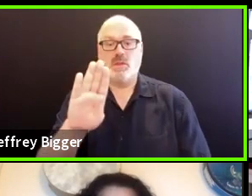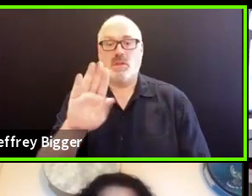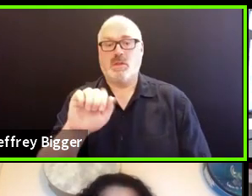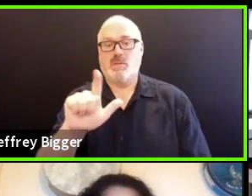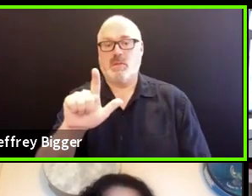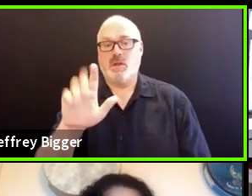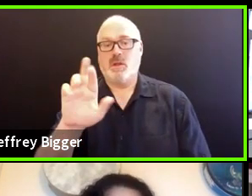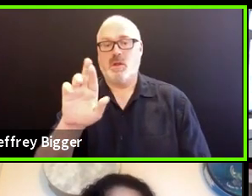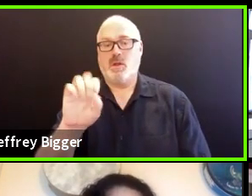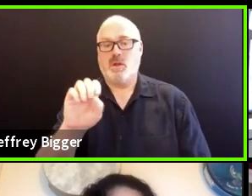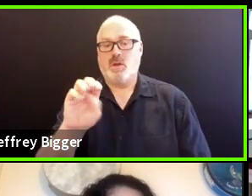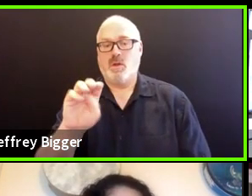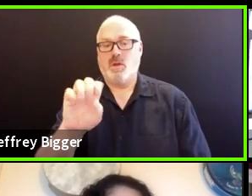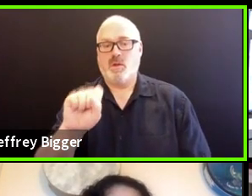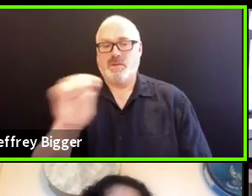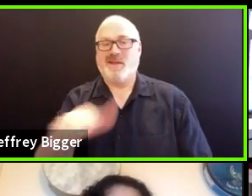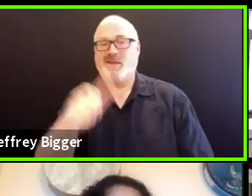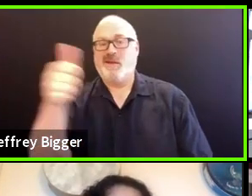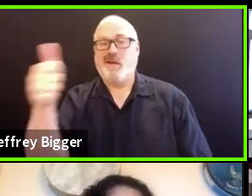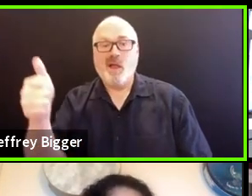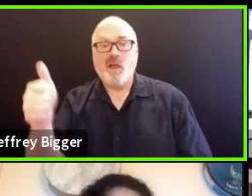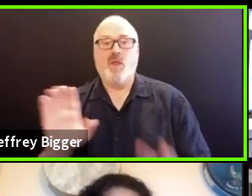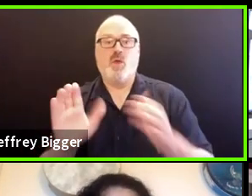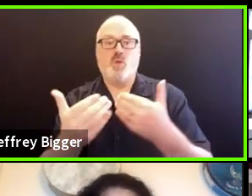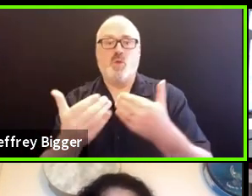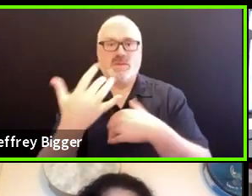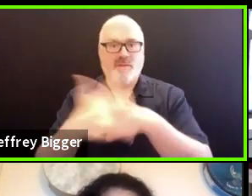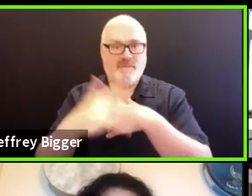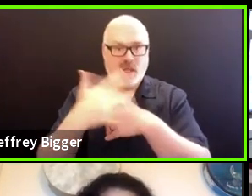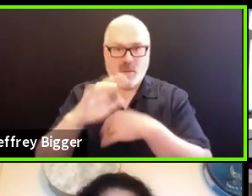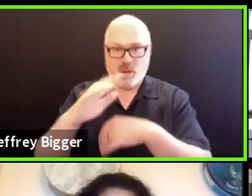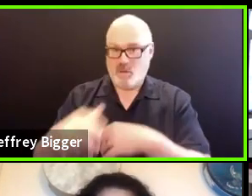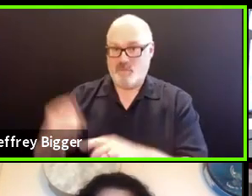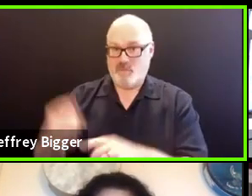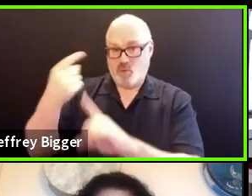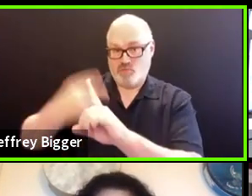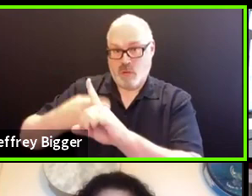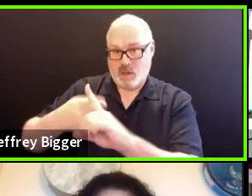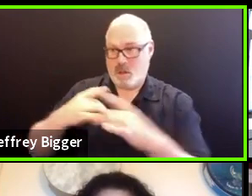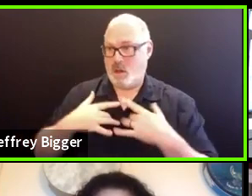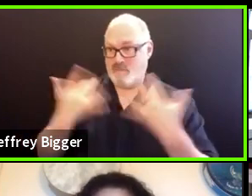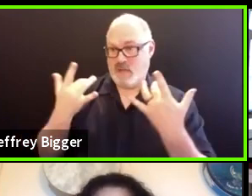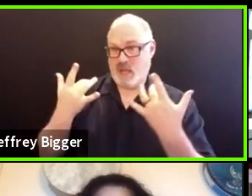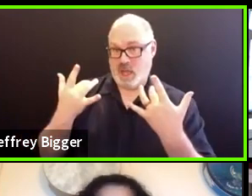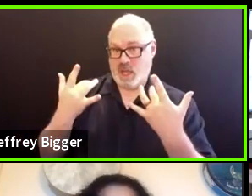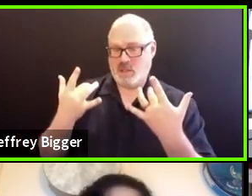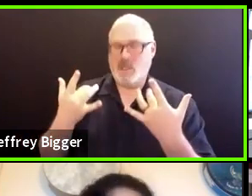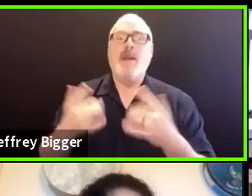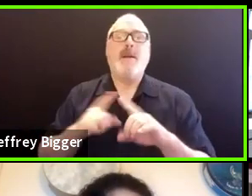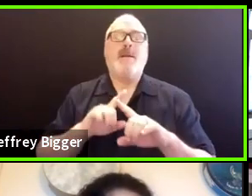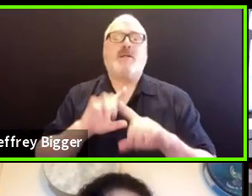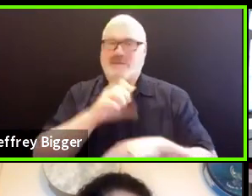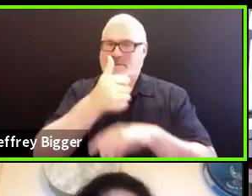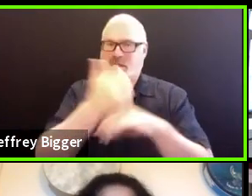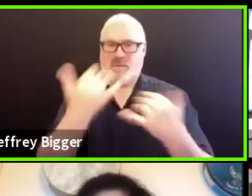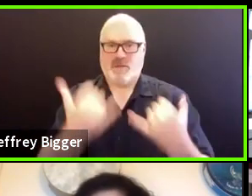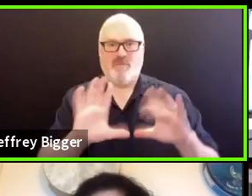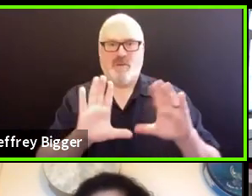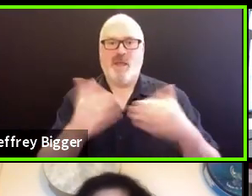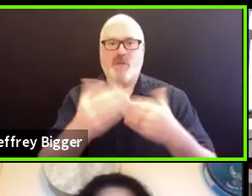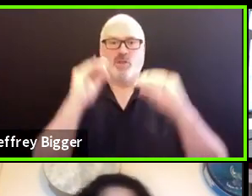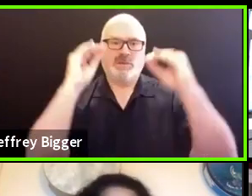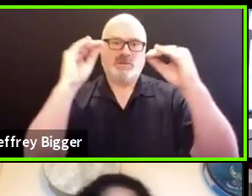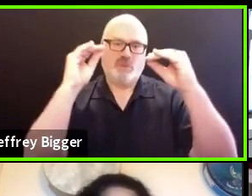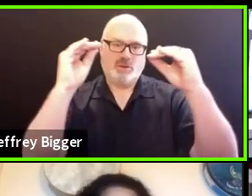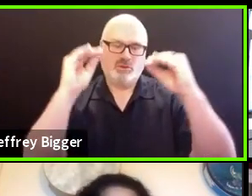other facilities that normally would have been available for rent and events to accommodate instruction. So